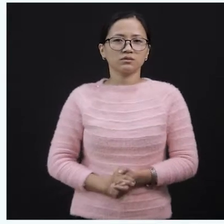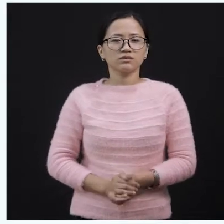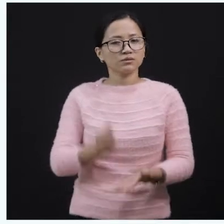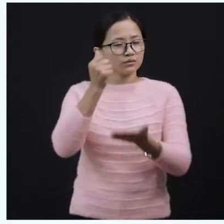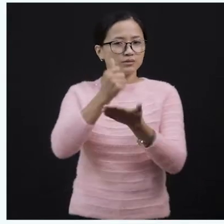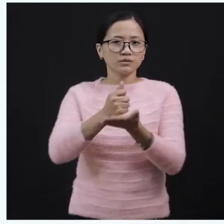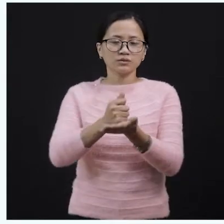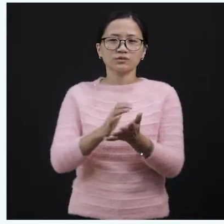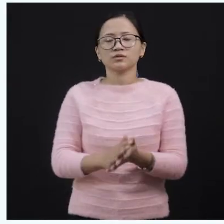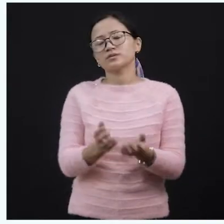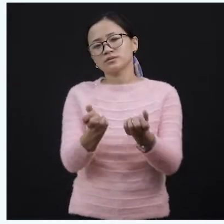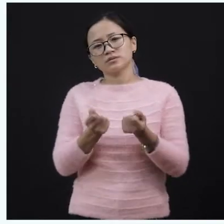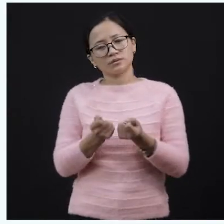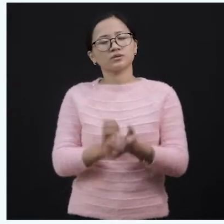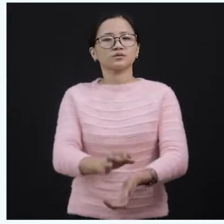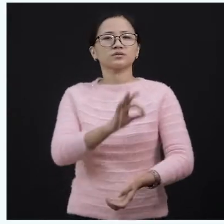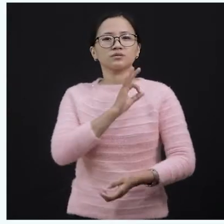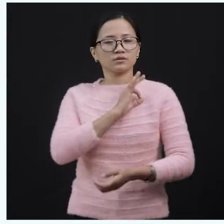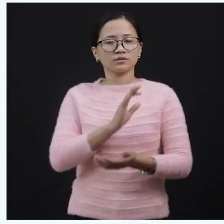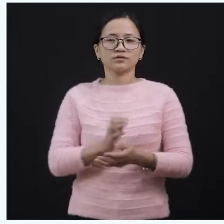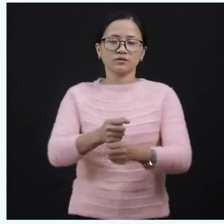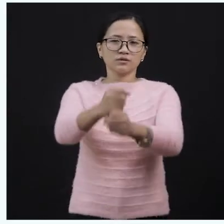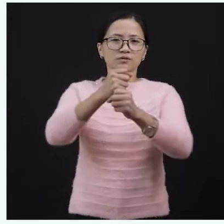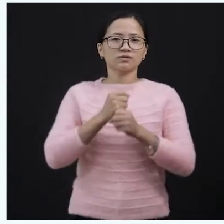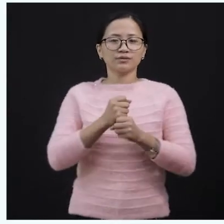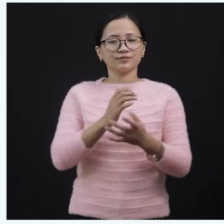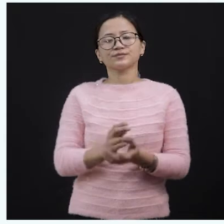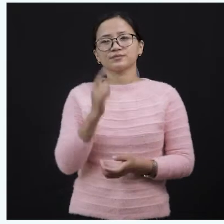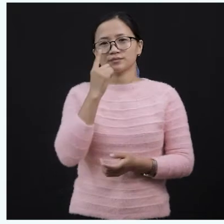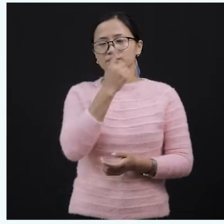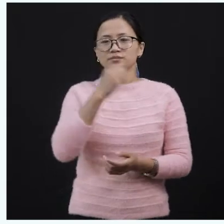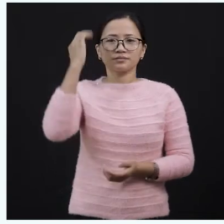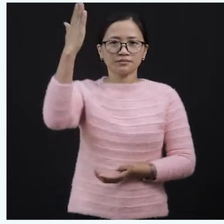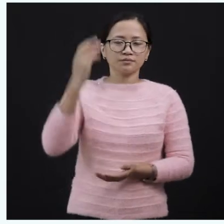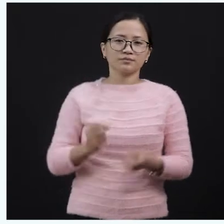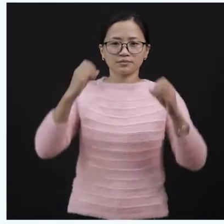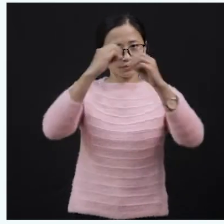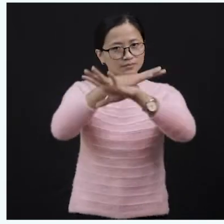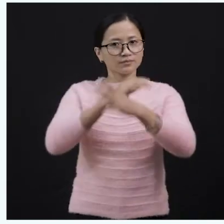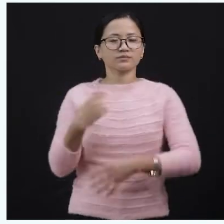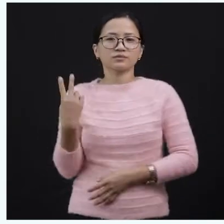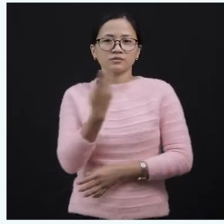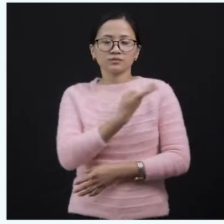we should be appreciative of the gift of the sight that God has blessed us.